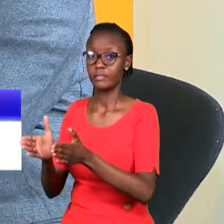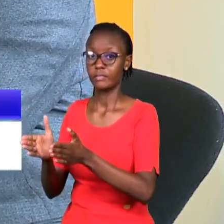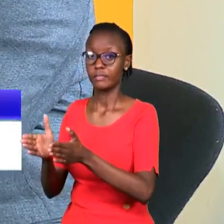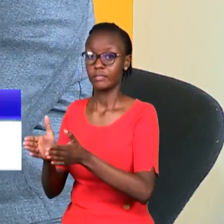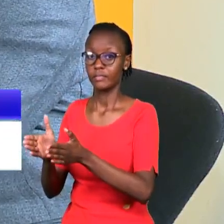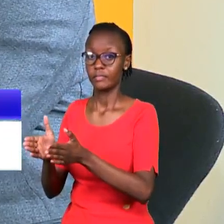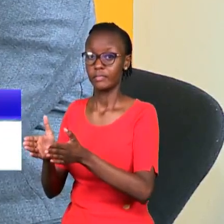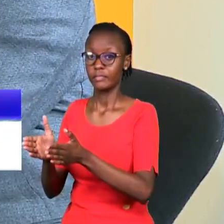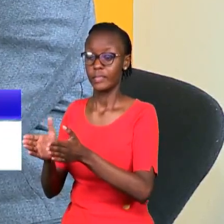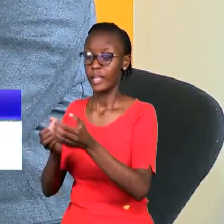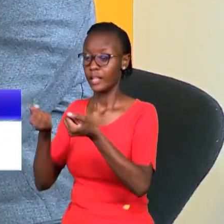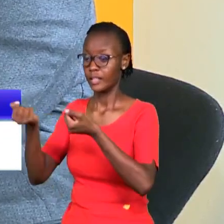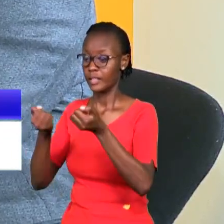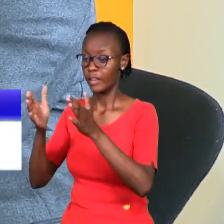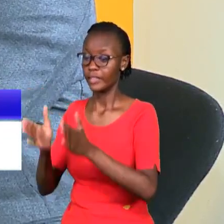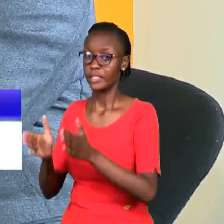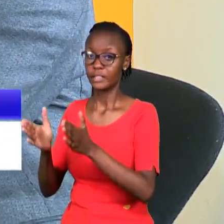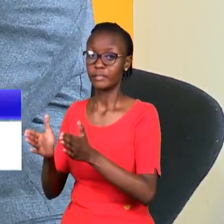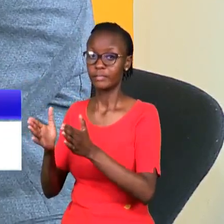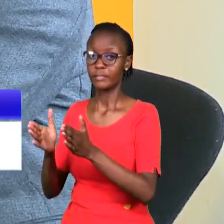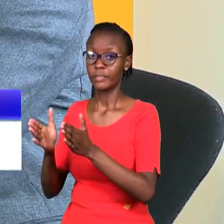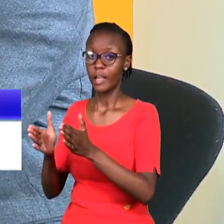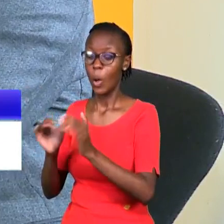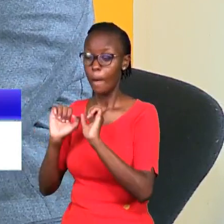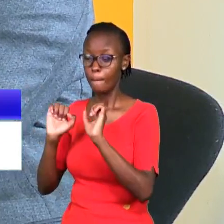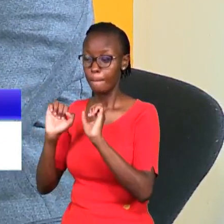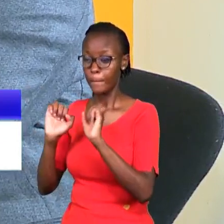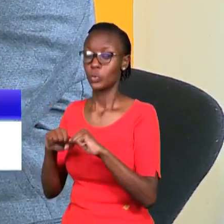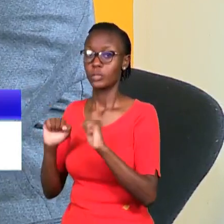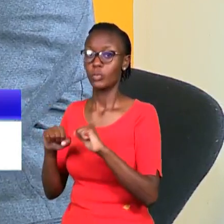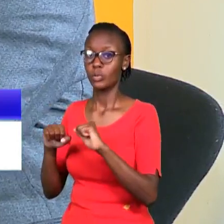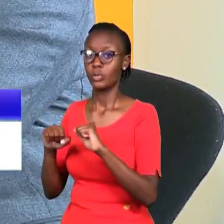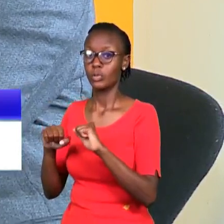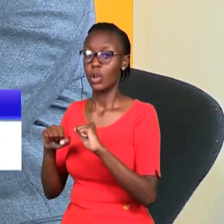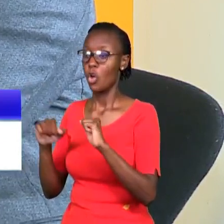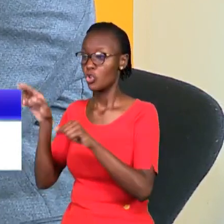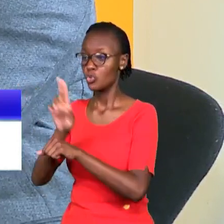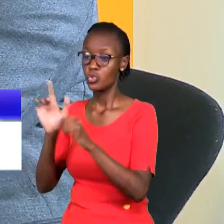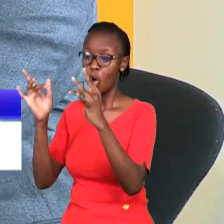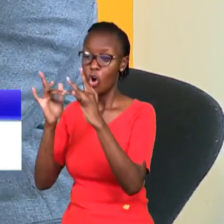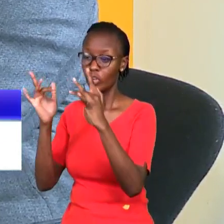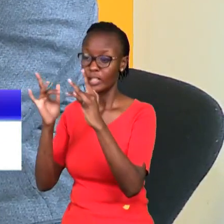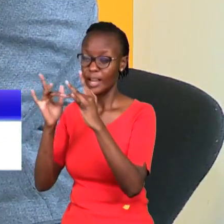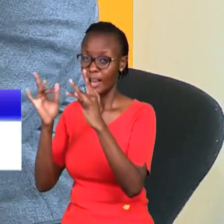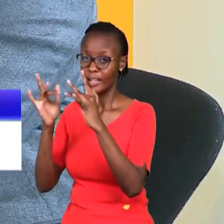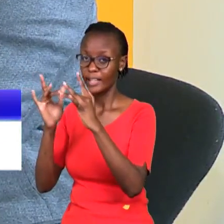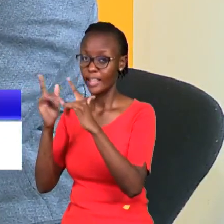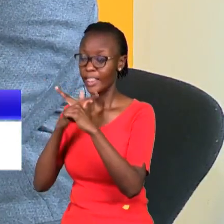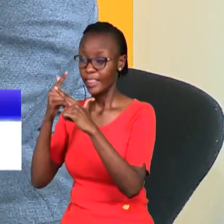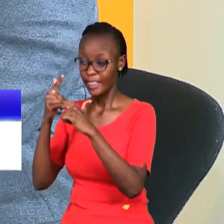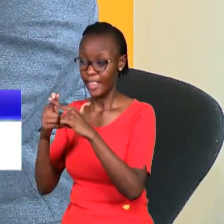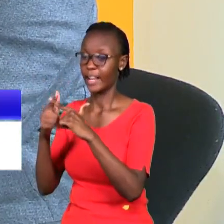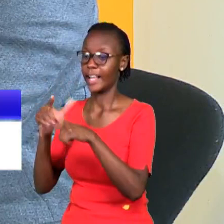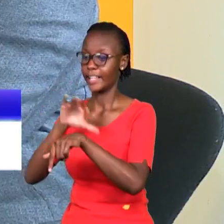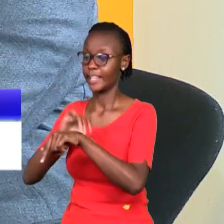these are the providers of transportation services, are able to log in and go online and be ready to receive trip requests